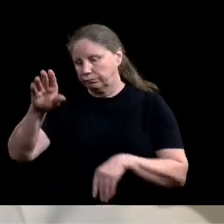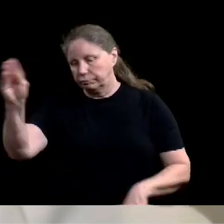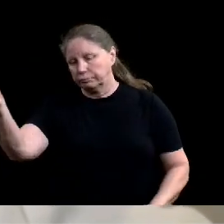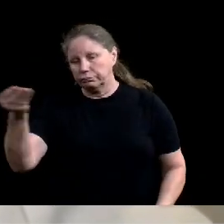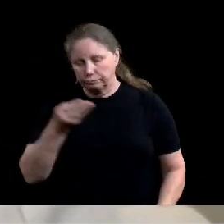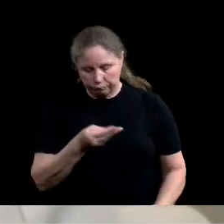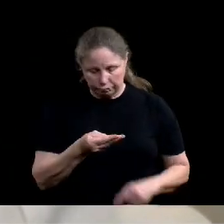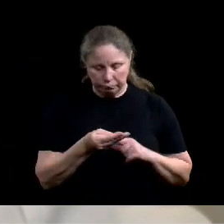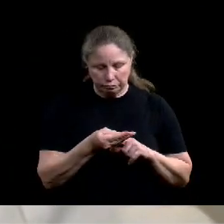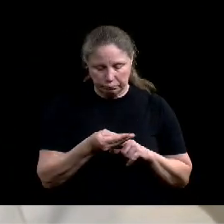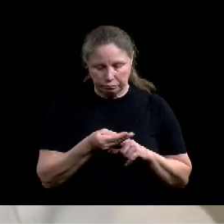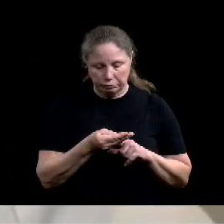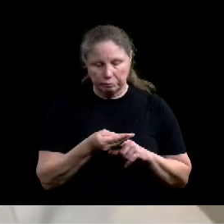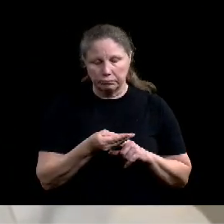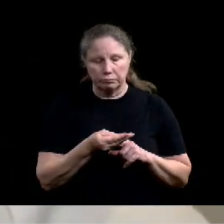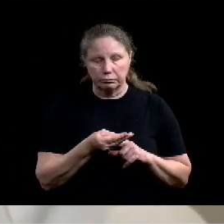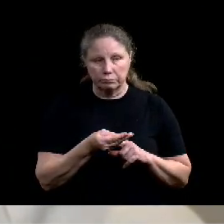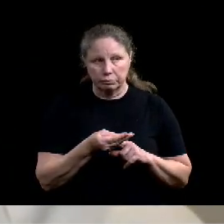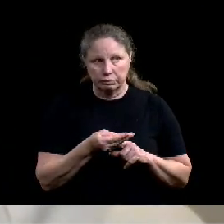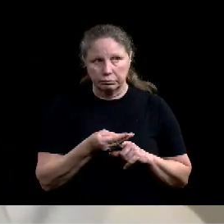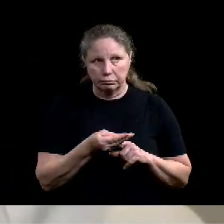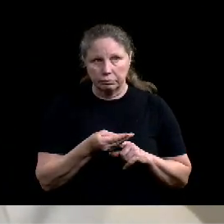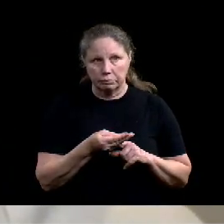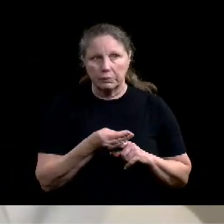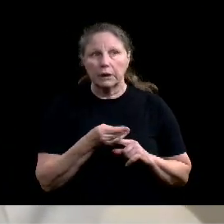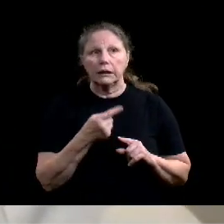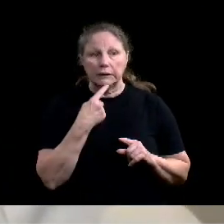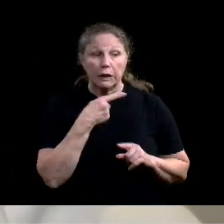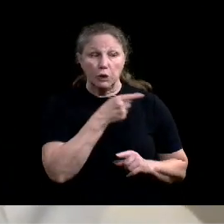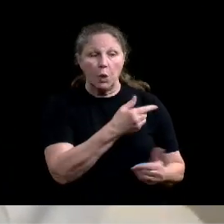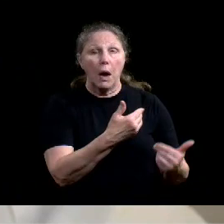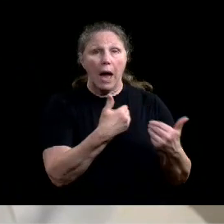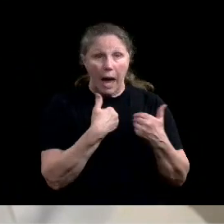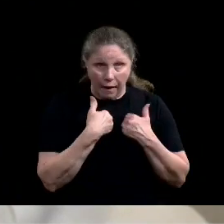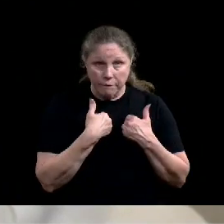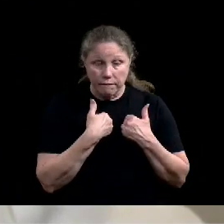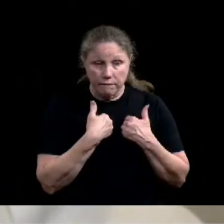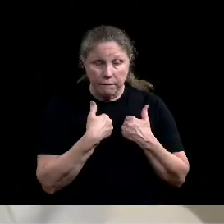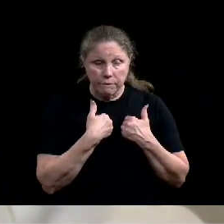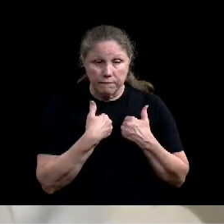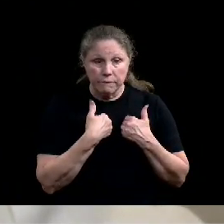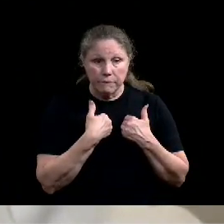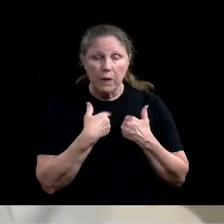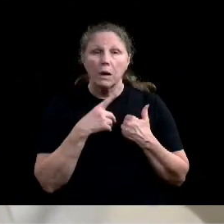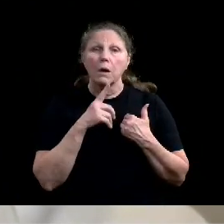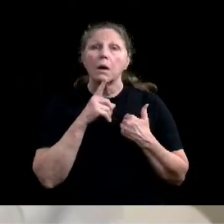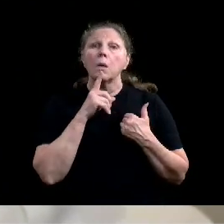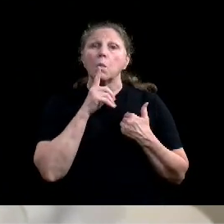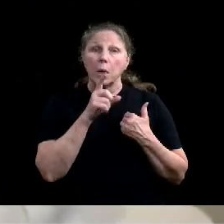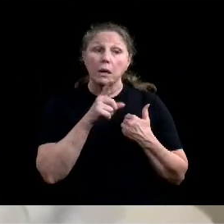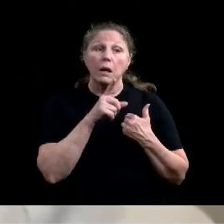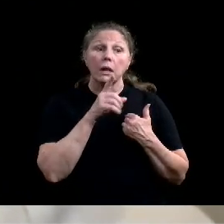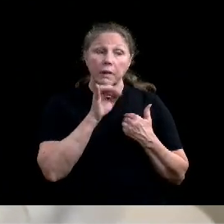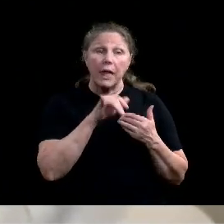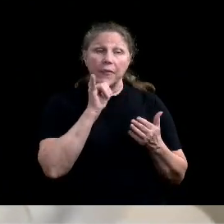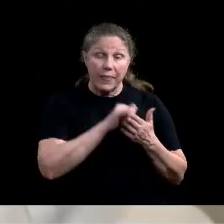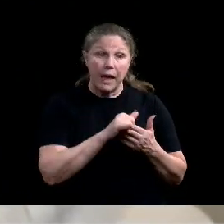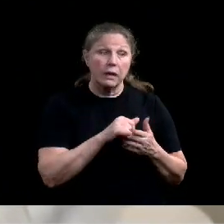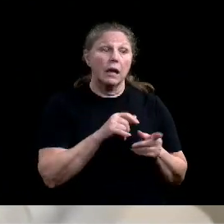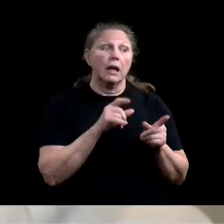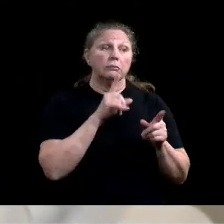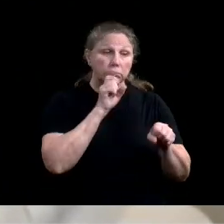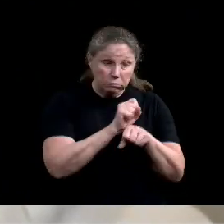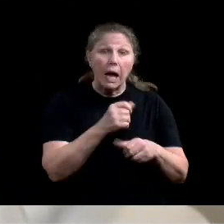has the virus, then it is true almost 100% of the time. So imagine coming into